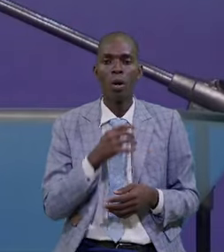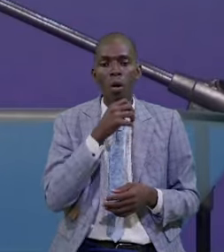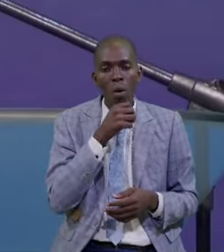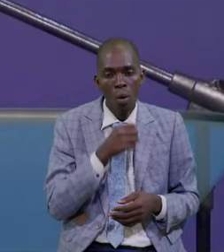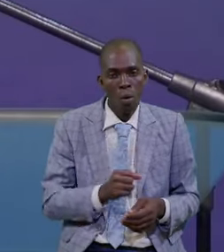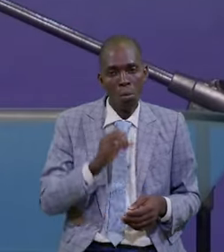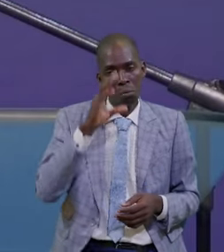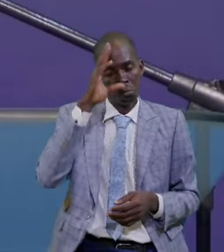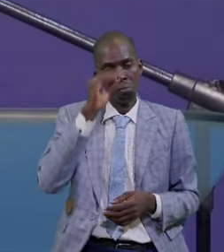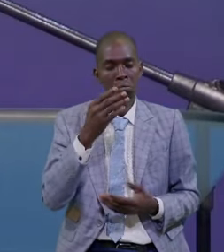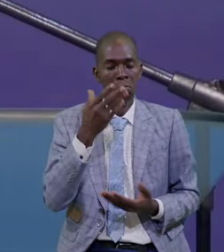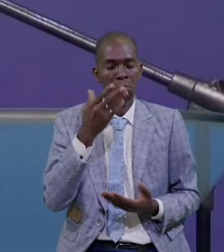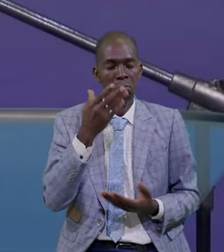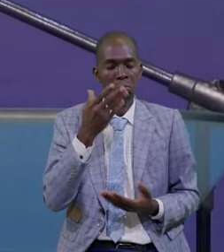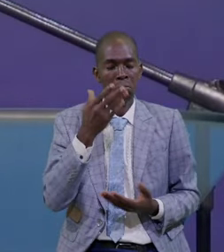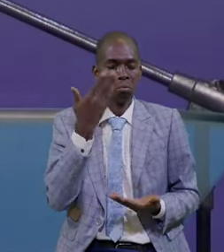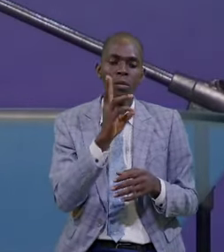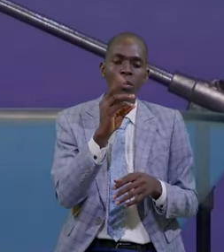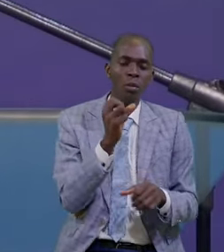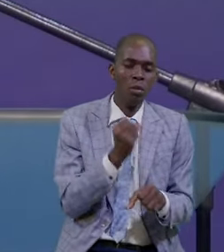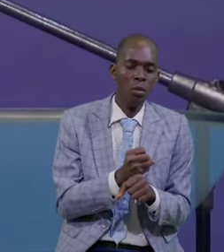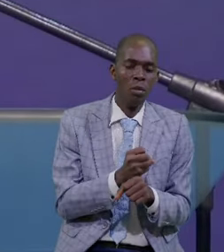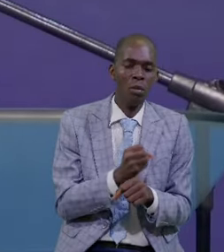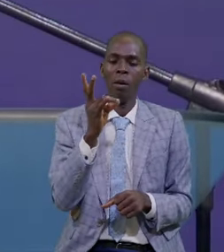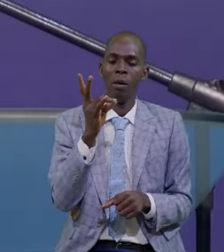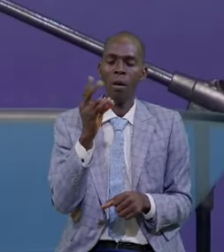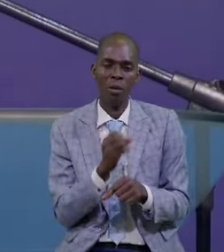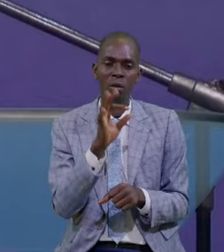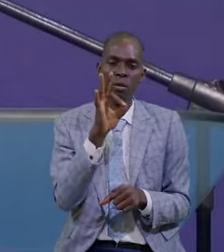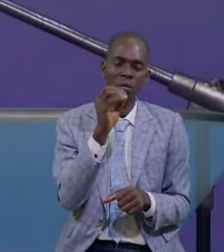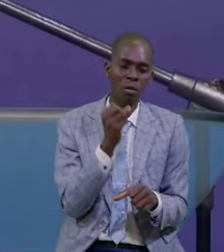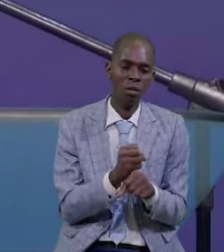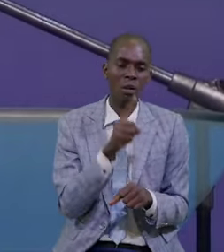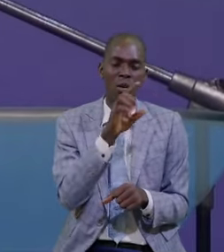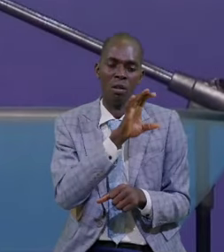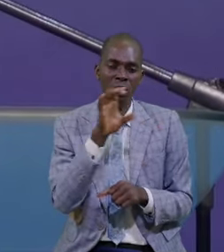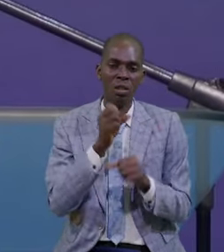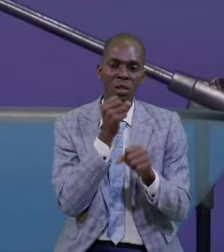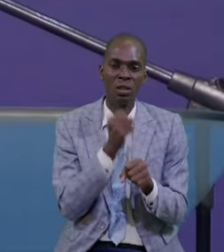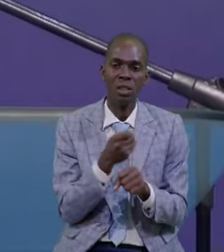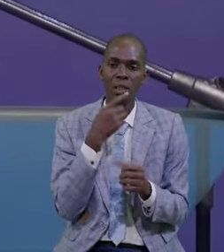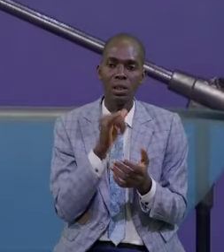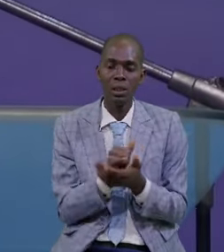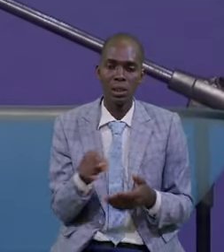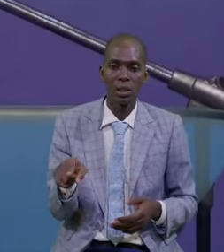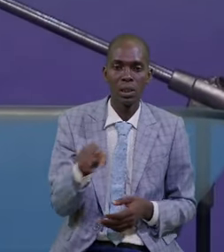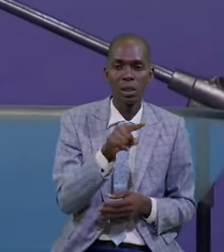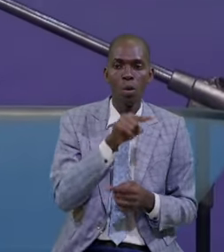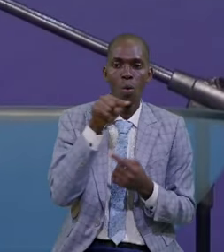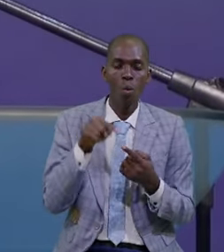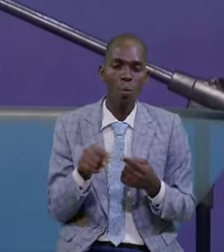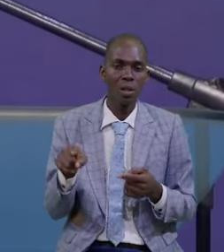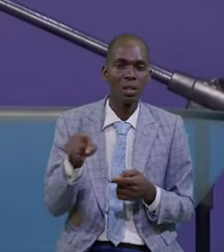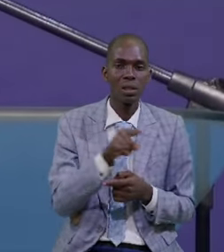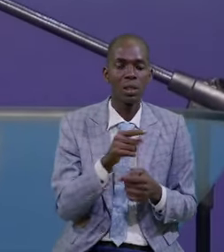60, they become 70, 80, 90, 100. It says they, when they have the